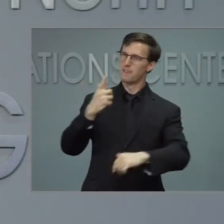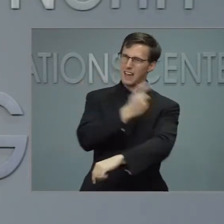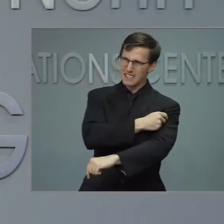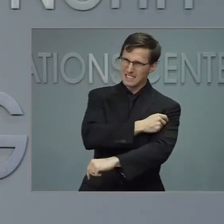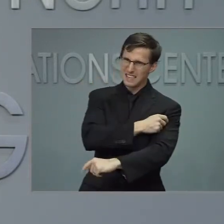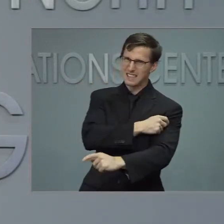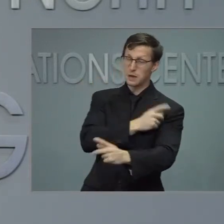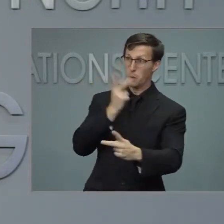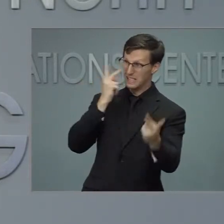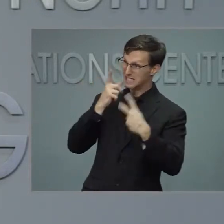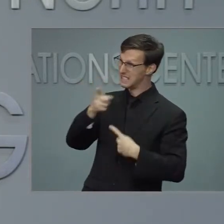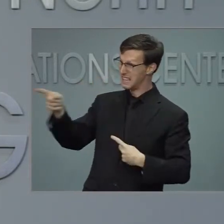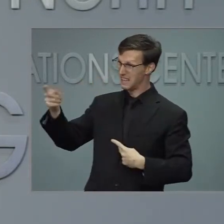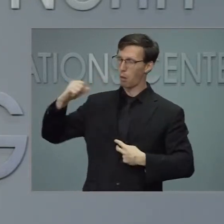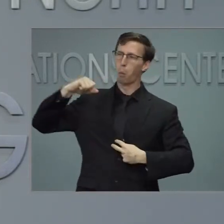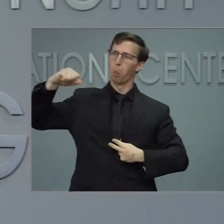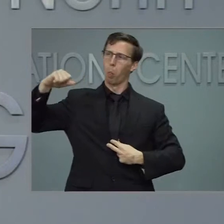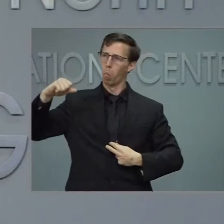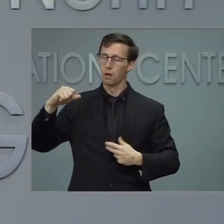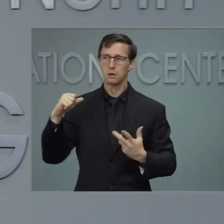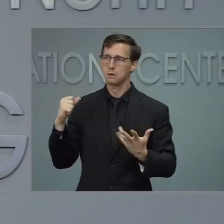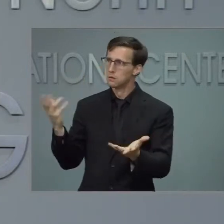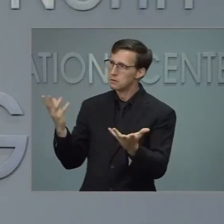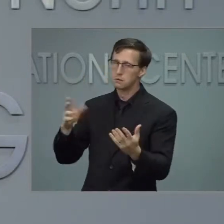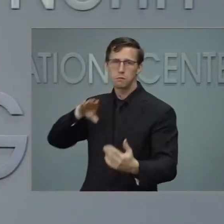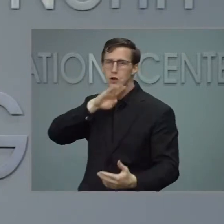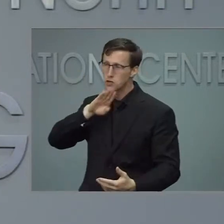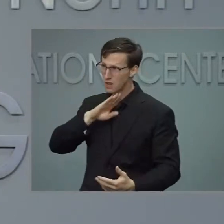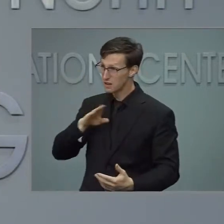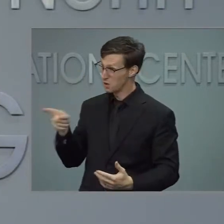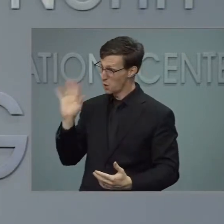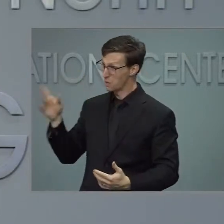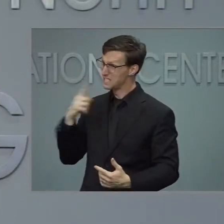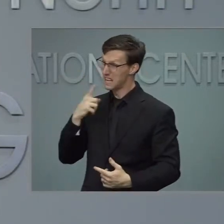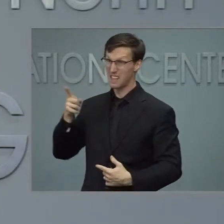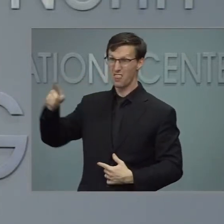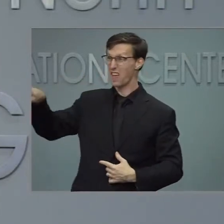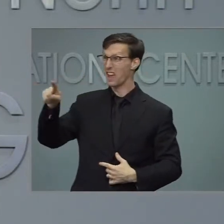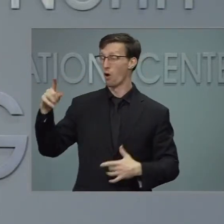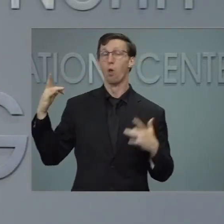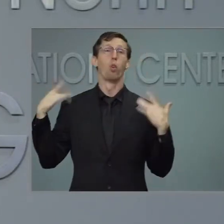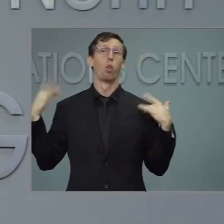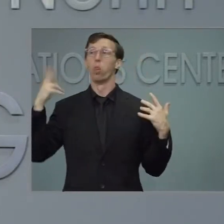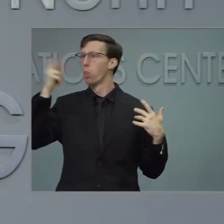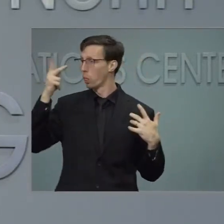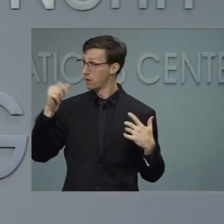it is irresponsible at this point to be unvaccinated? Yes, I would. I mean,